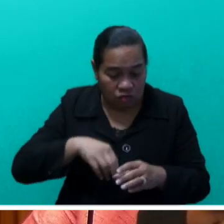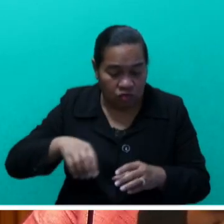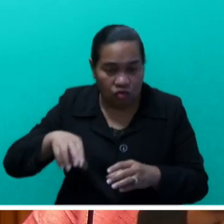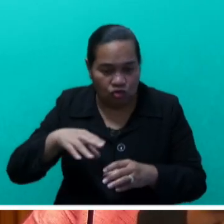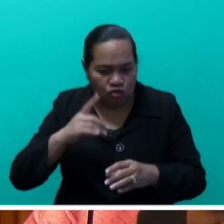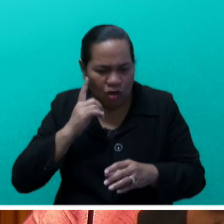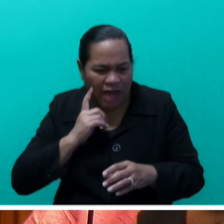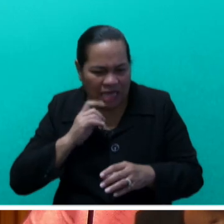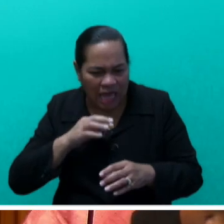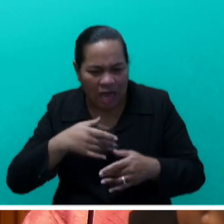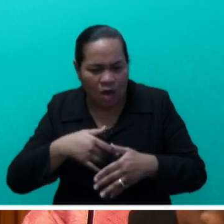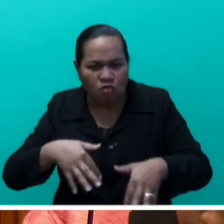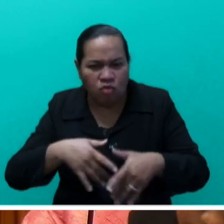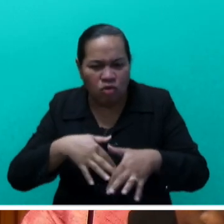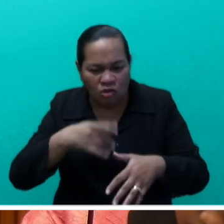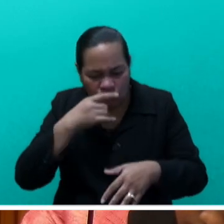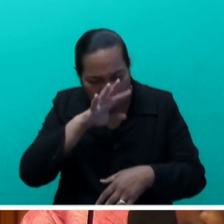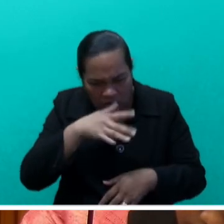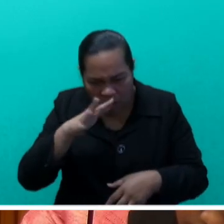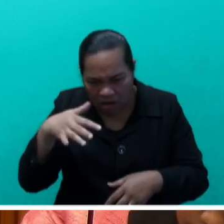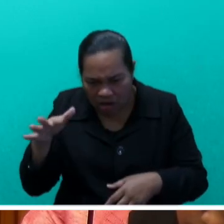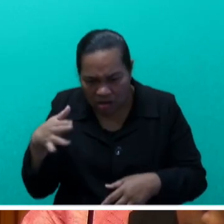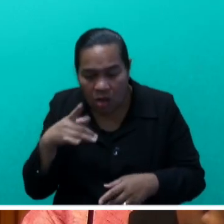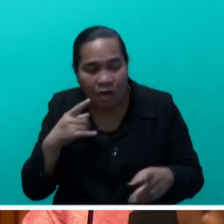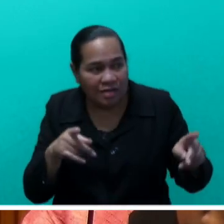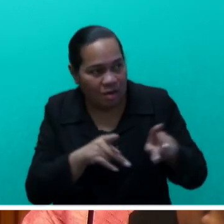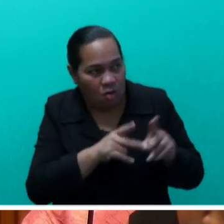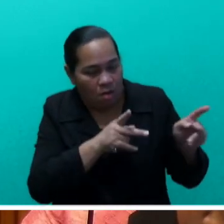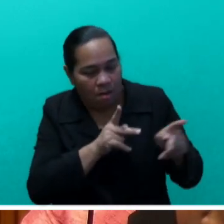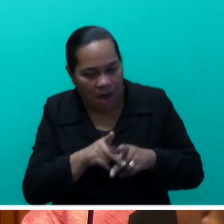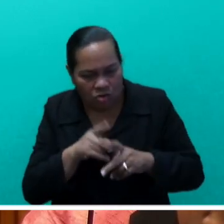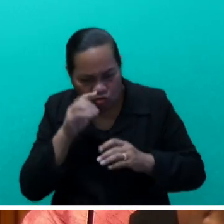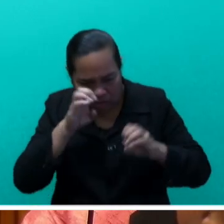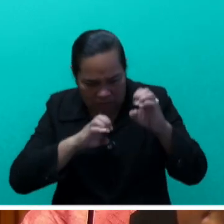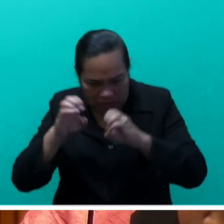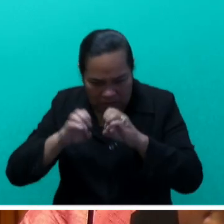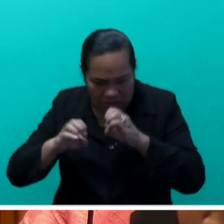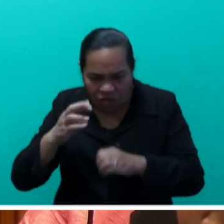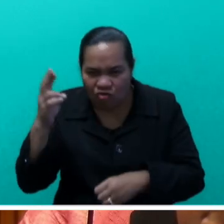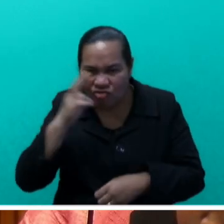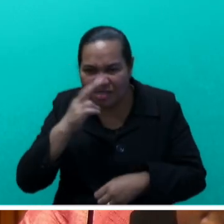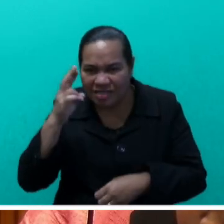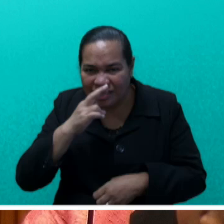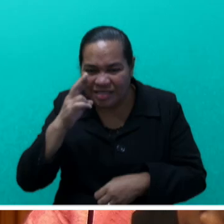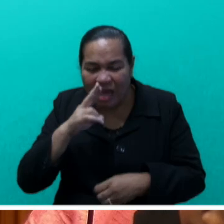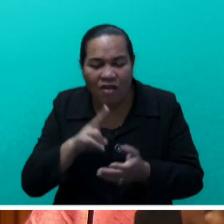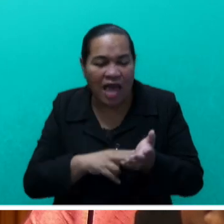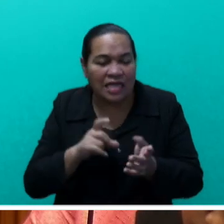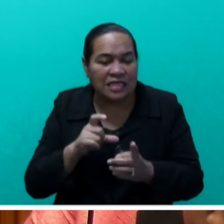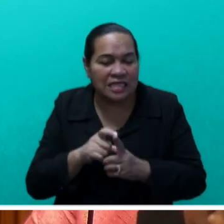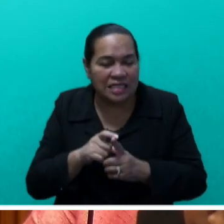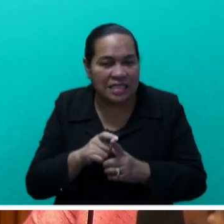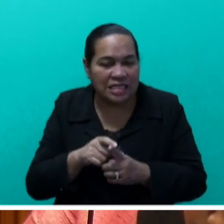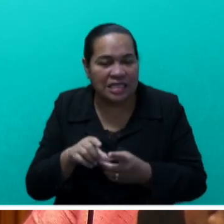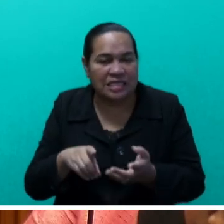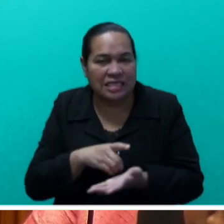population surveys, often with the support of our partners, to assess the prevalence of risk factors of NCD and its complications in